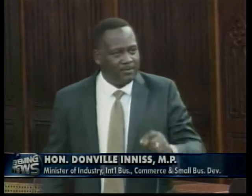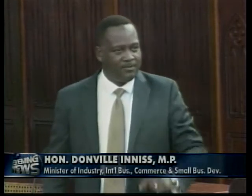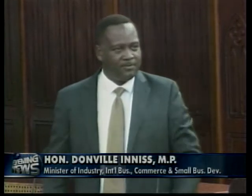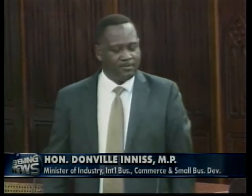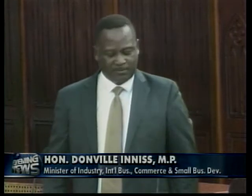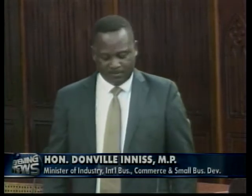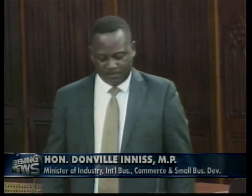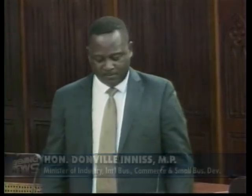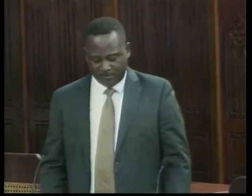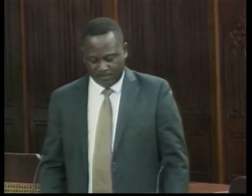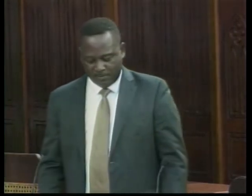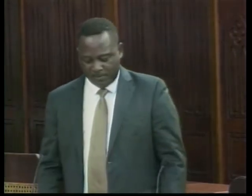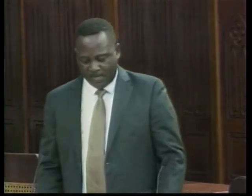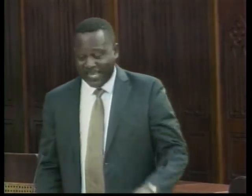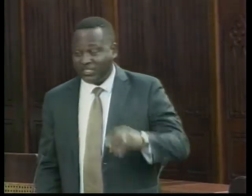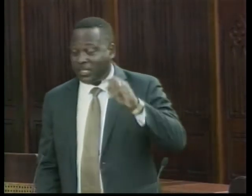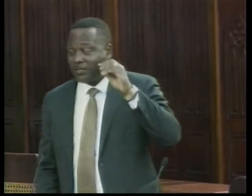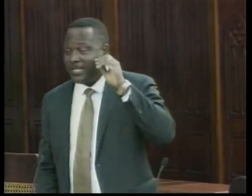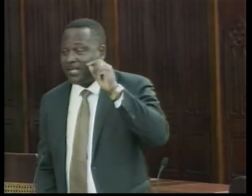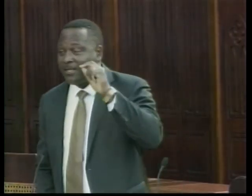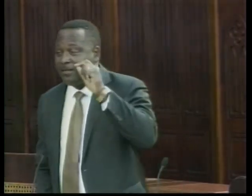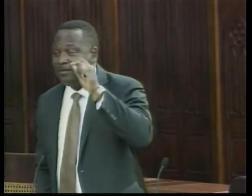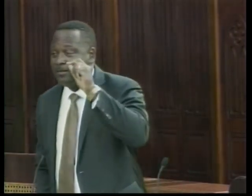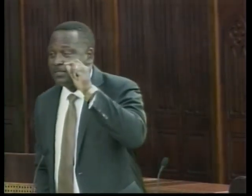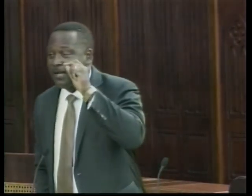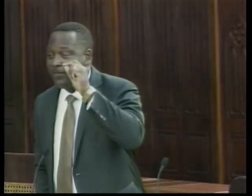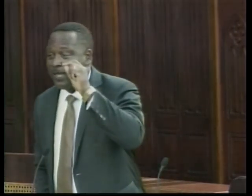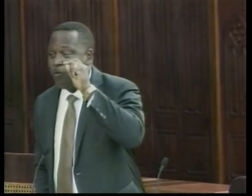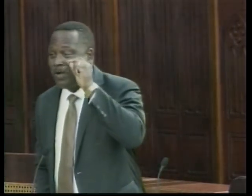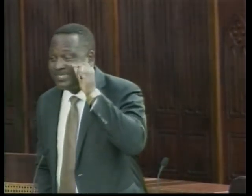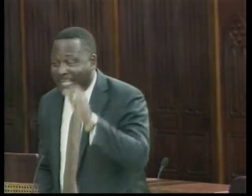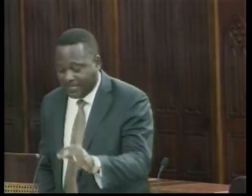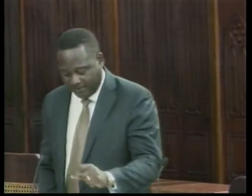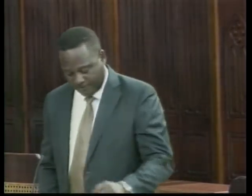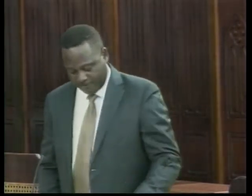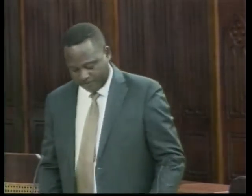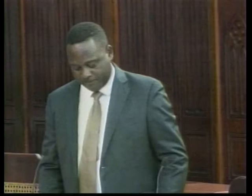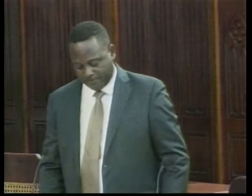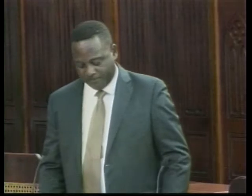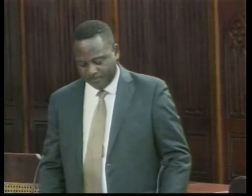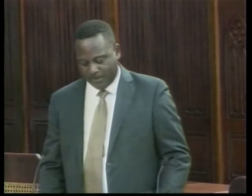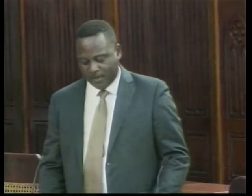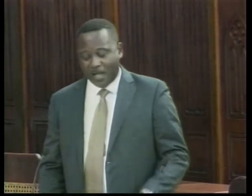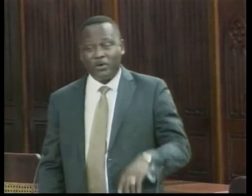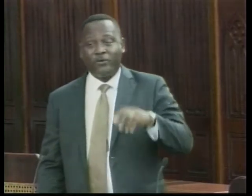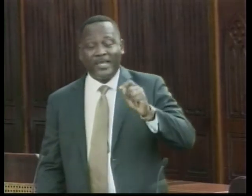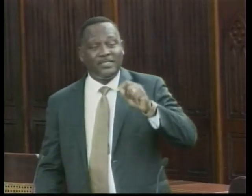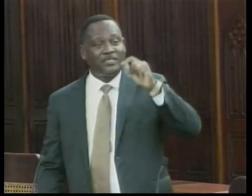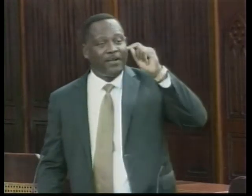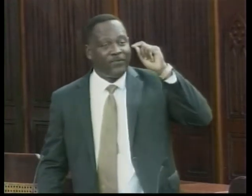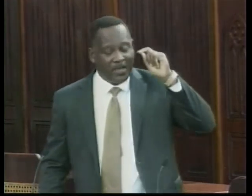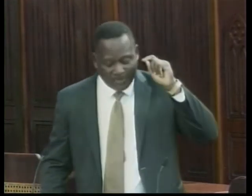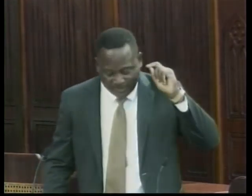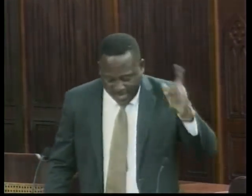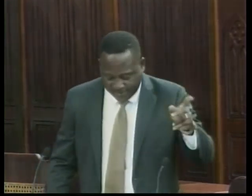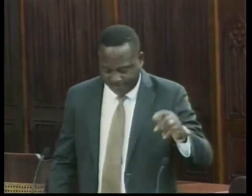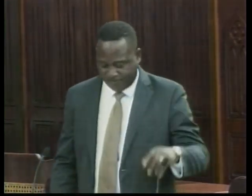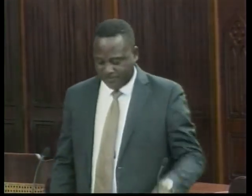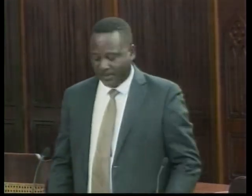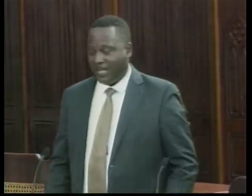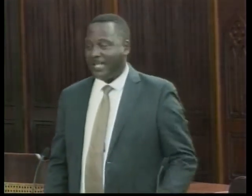done. A geotechnical survey was done. A marine survey was